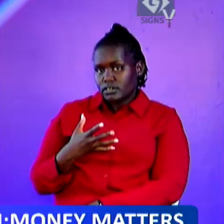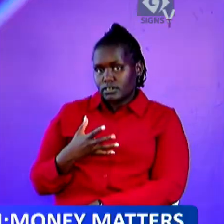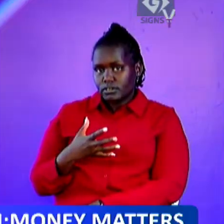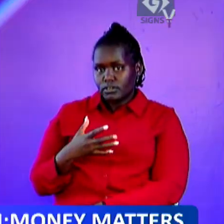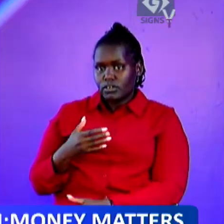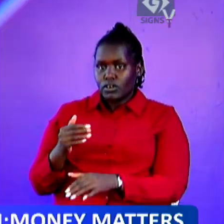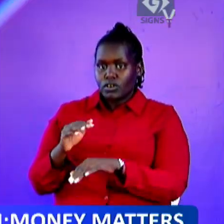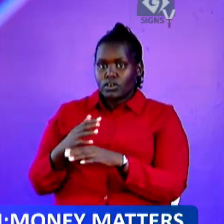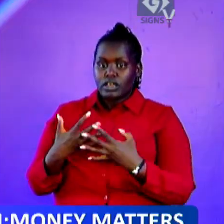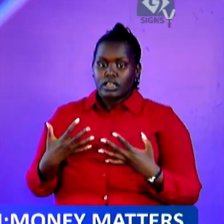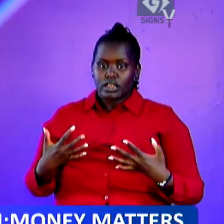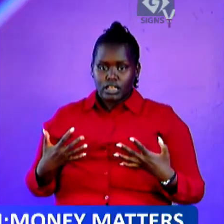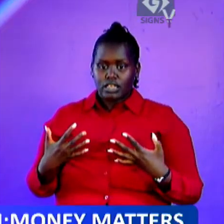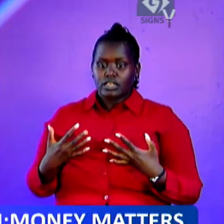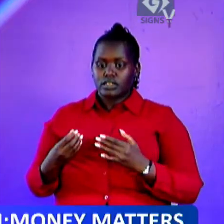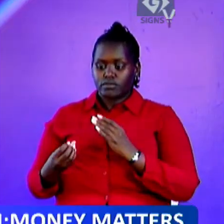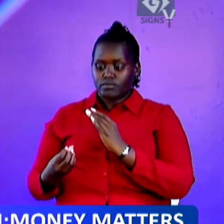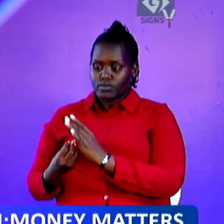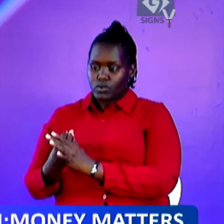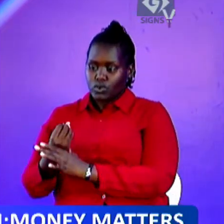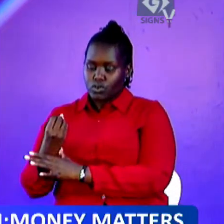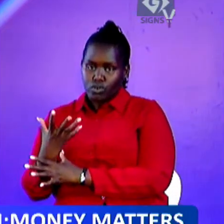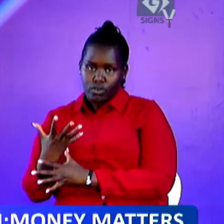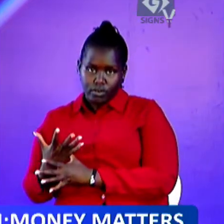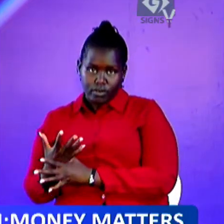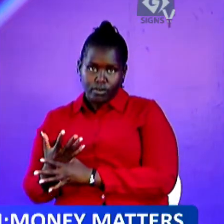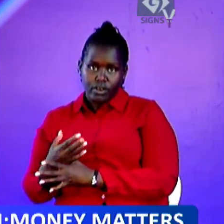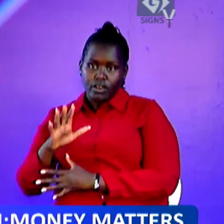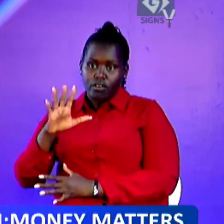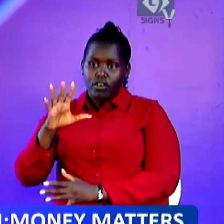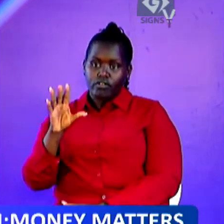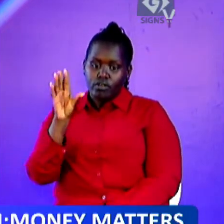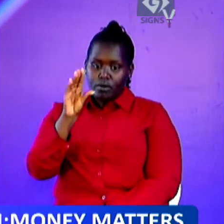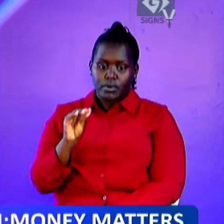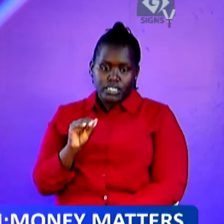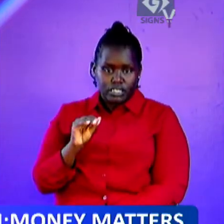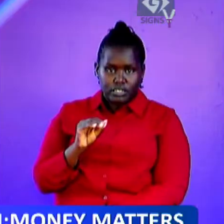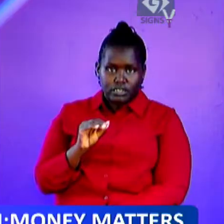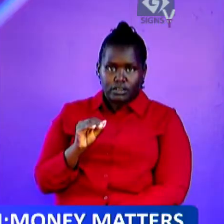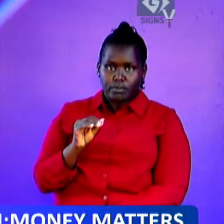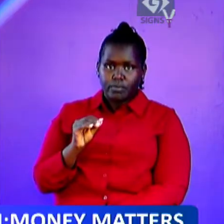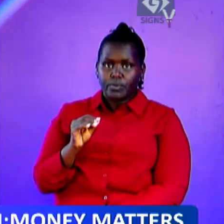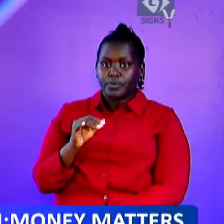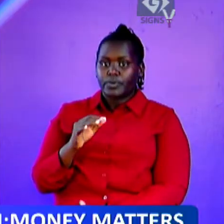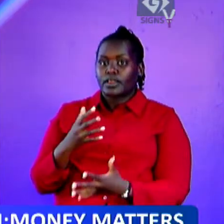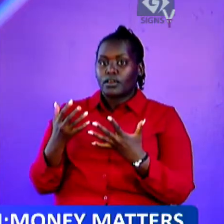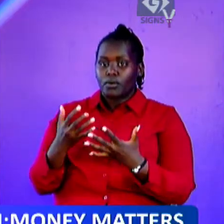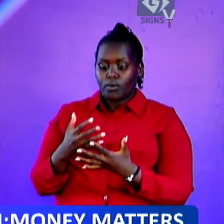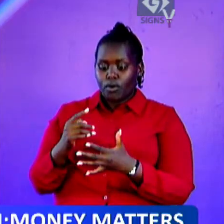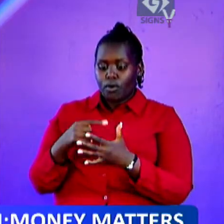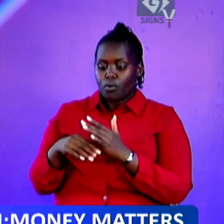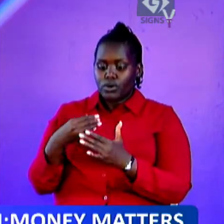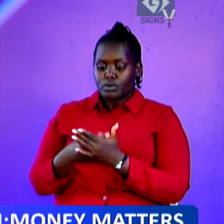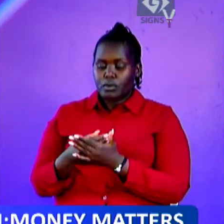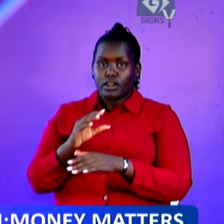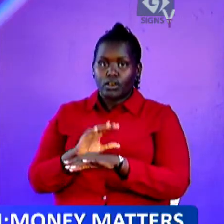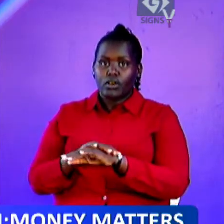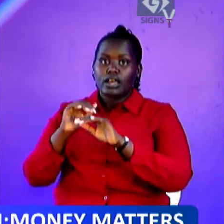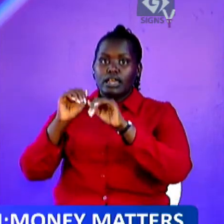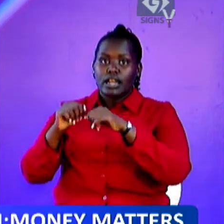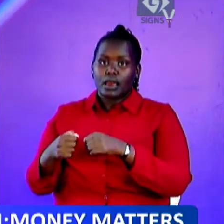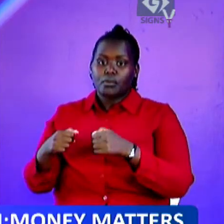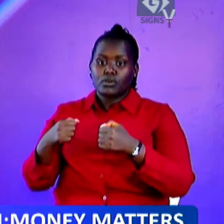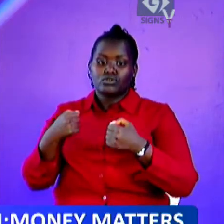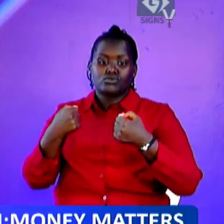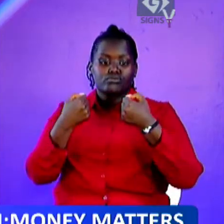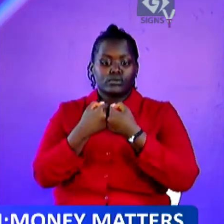and services have actually risen in prices. 5%. Yeah. So then your money, whatever money you earn, must be able to compete